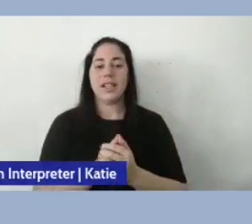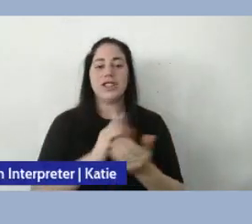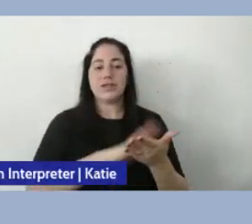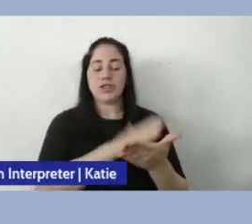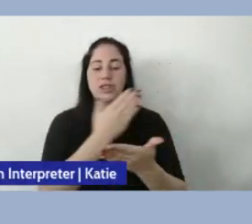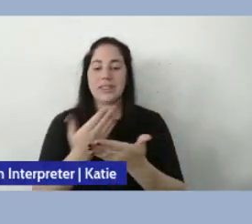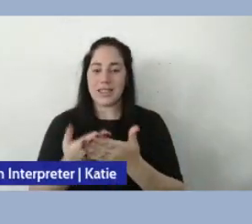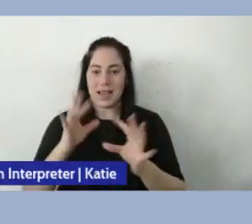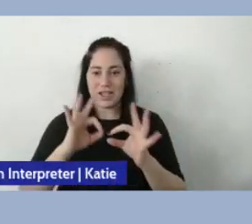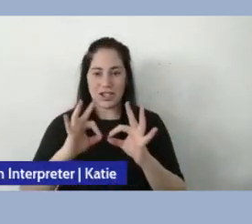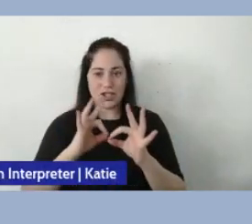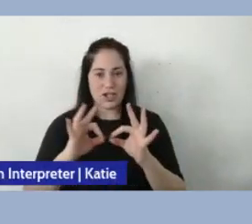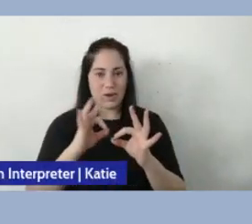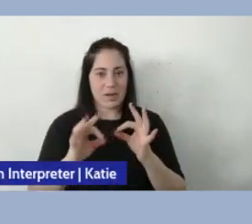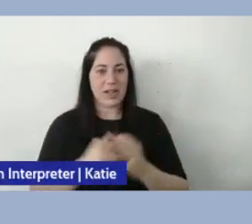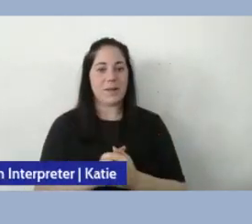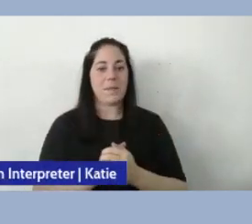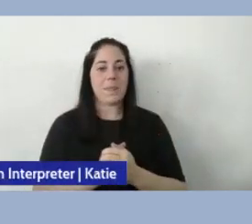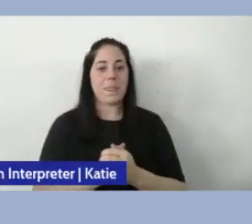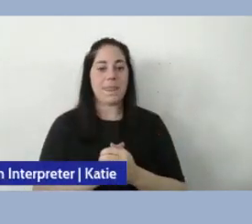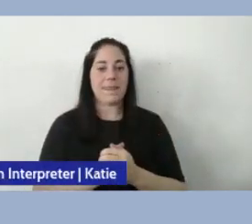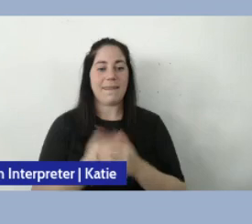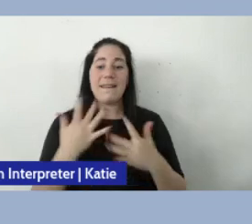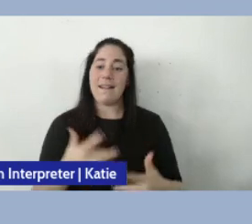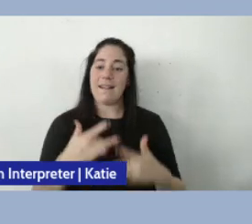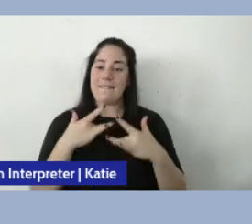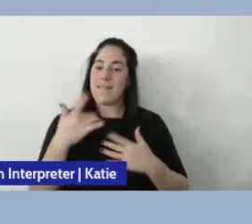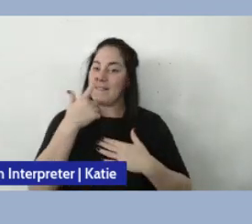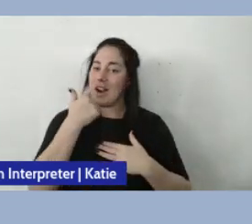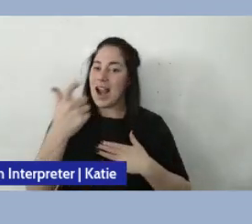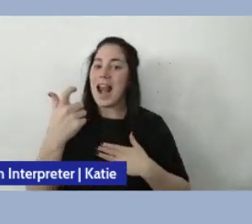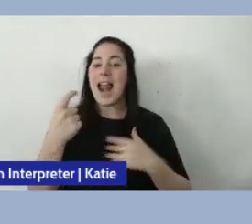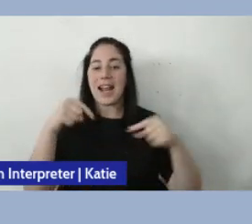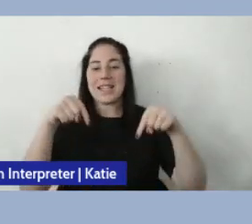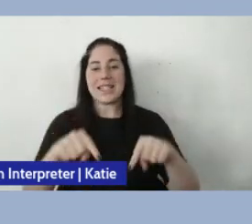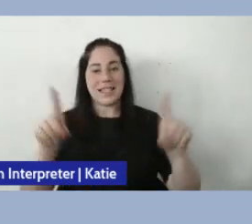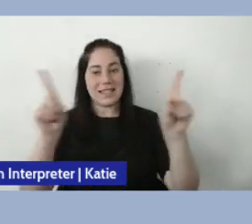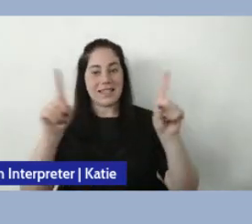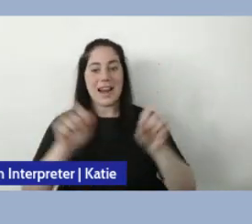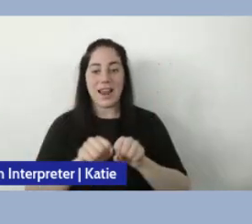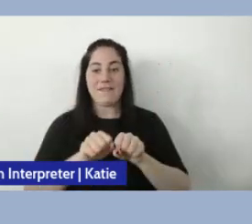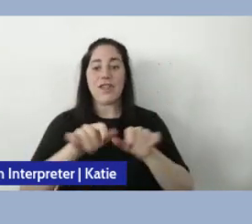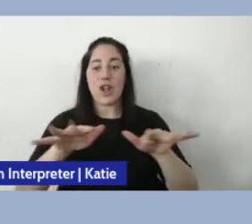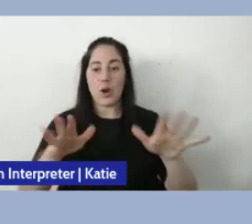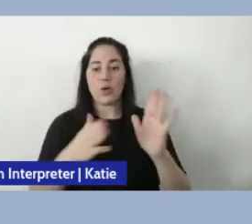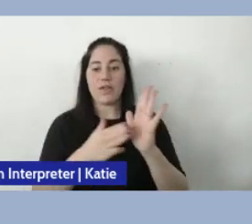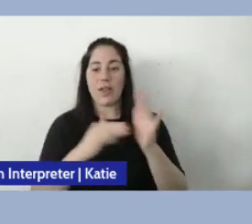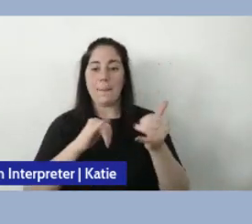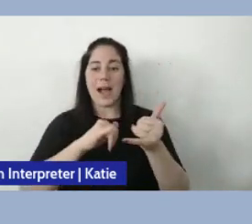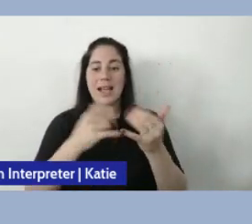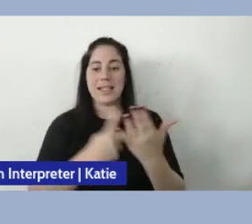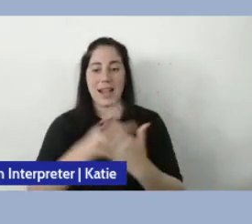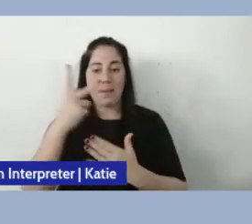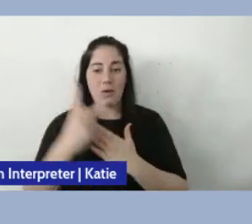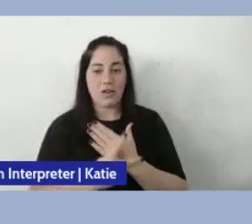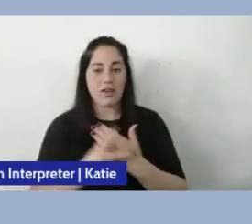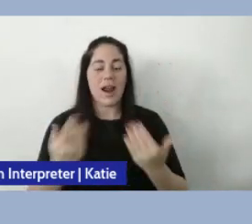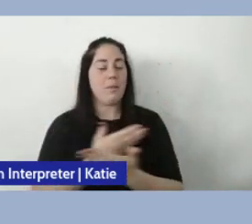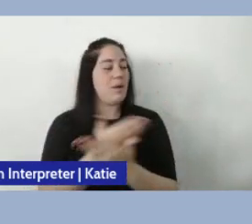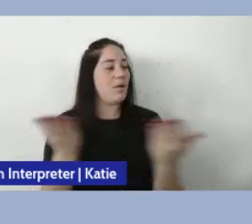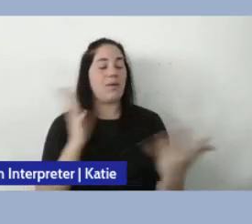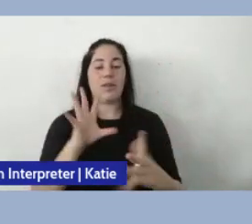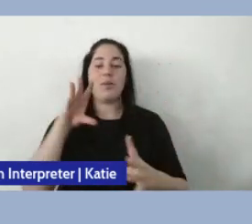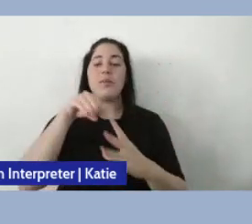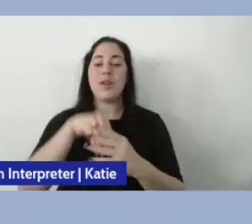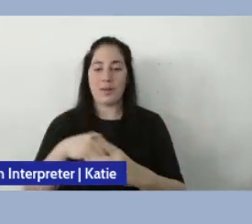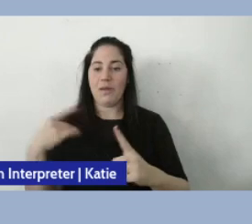Australia. I'm very pleased to be here today at the launch of the Mindset program and congratulate everyone that's been involved through the journey. It's